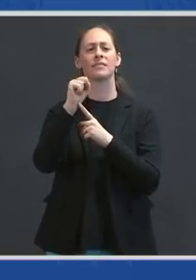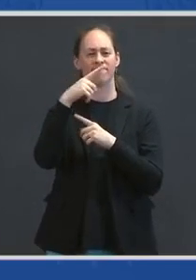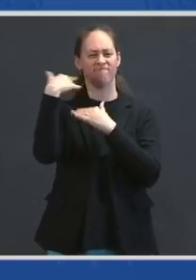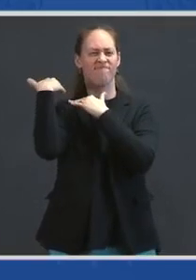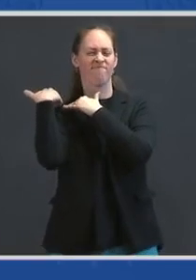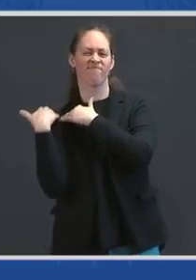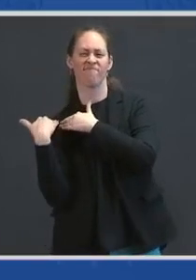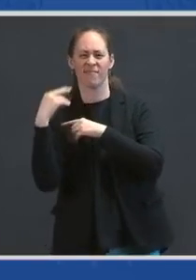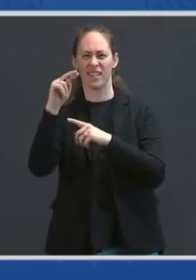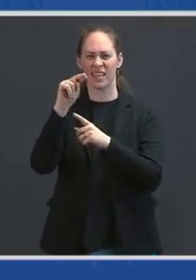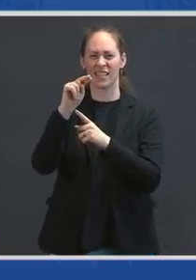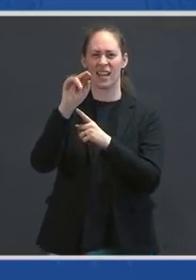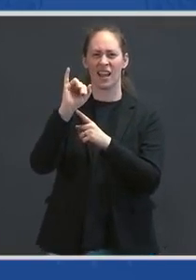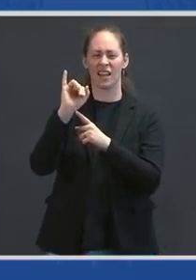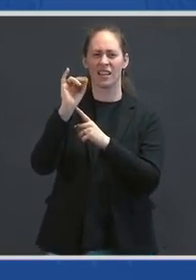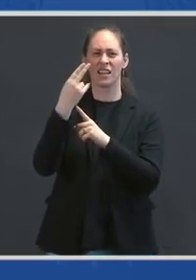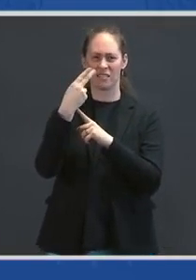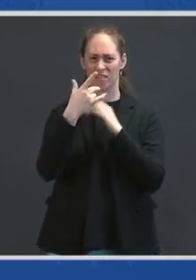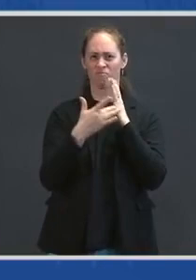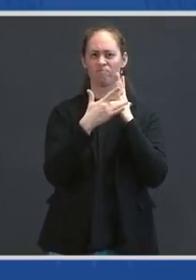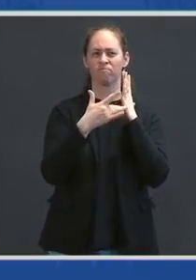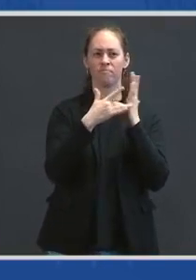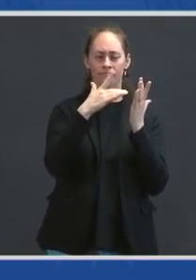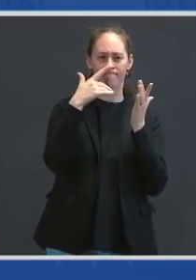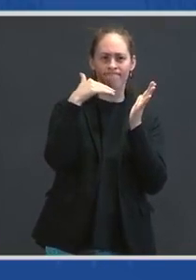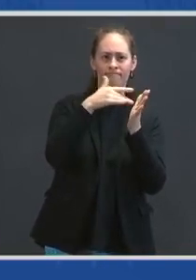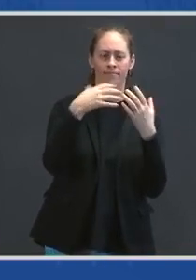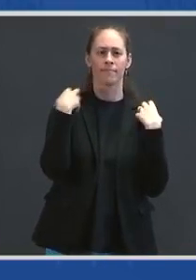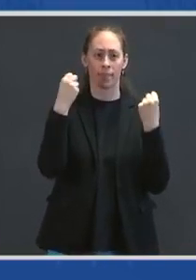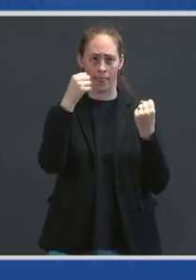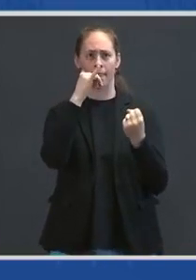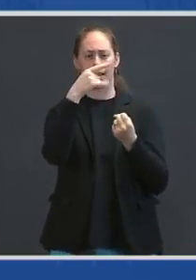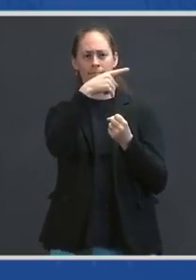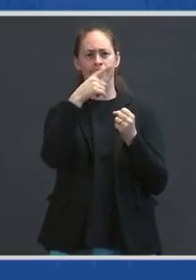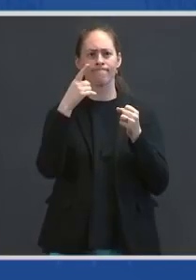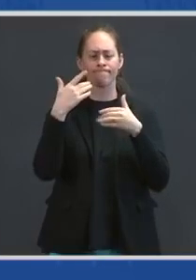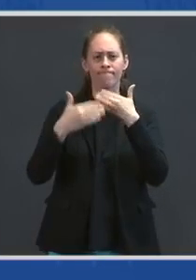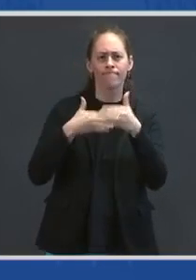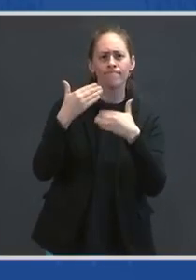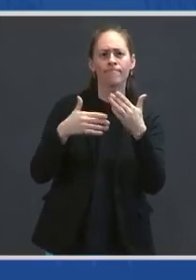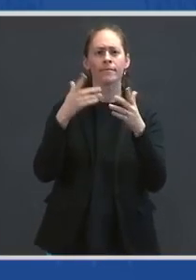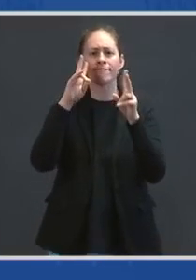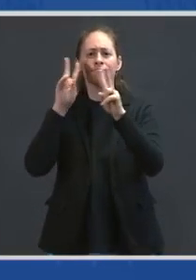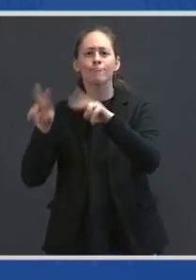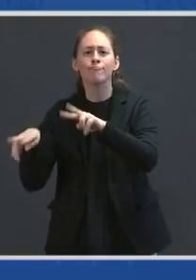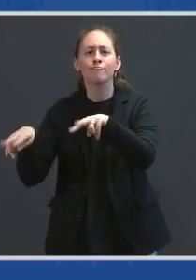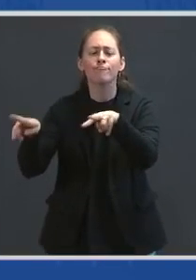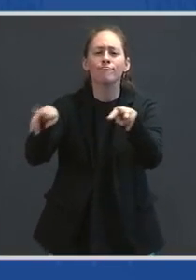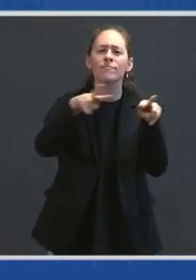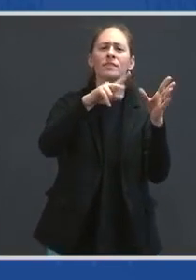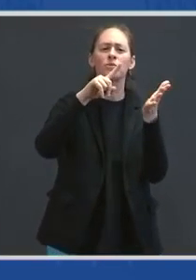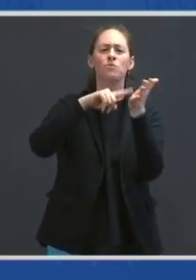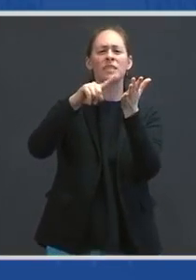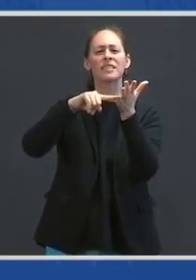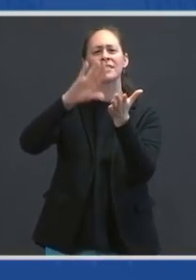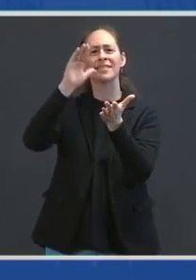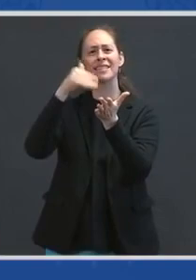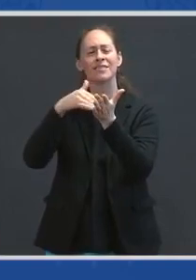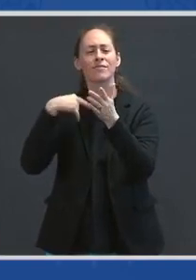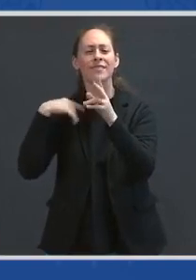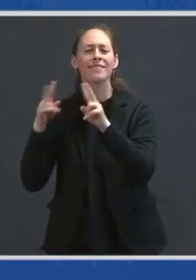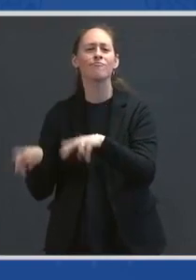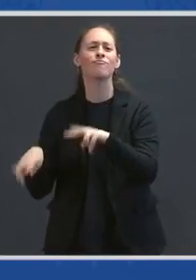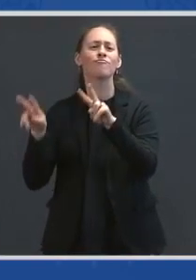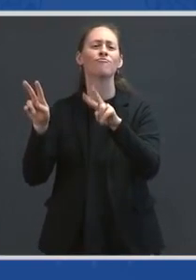You gave me a tour of the Vaccine Research Center in Bethesda, Maryland. And it's the place where our top scientists spend